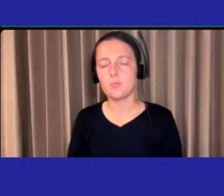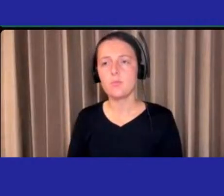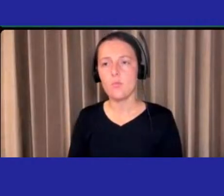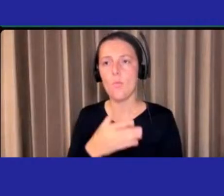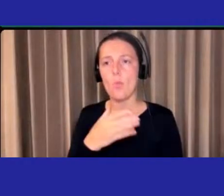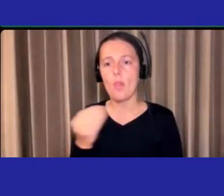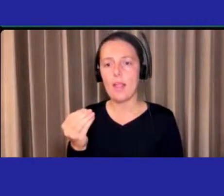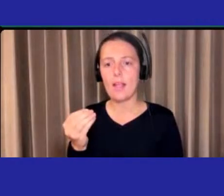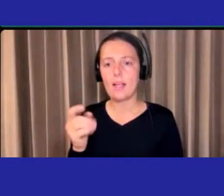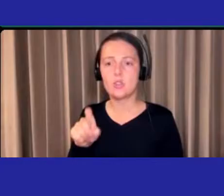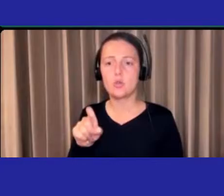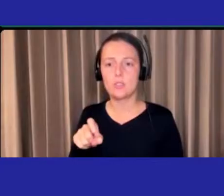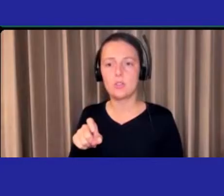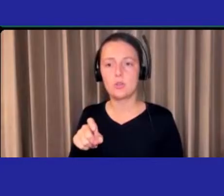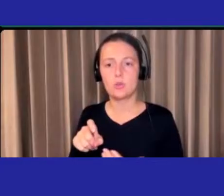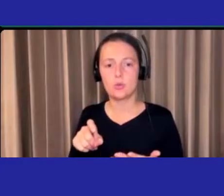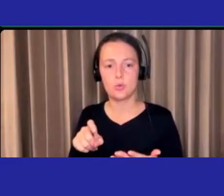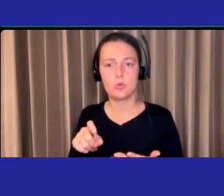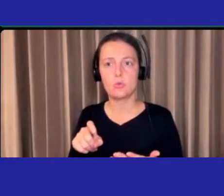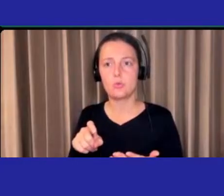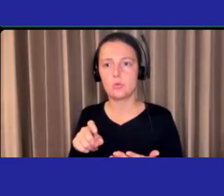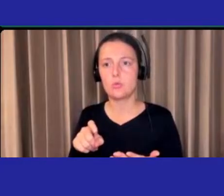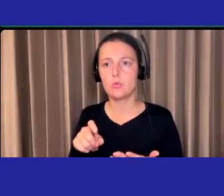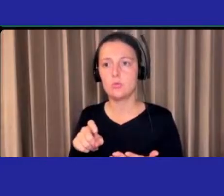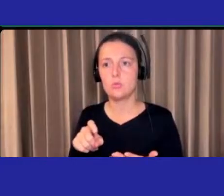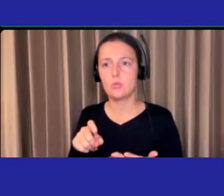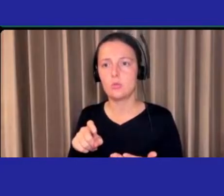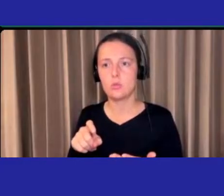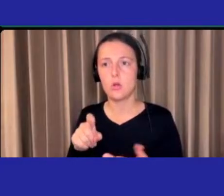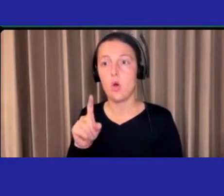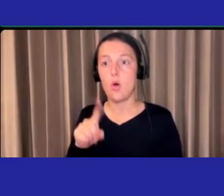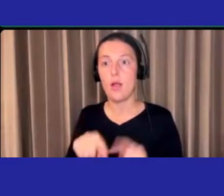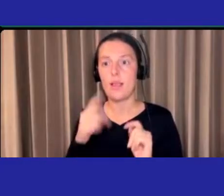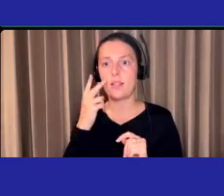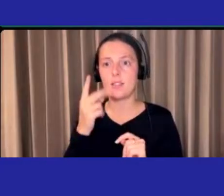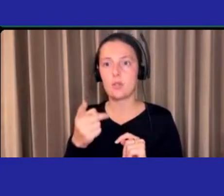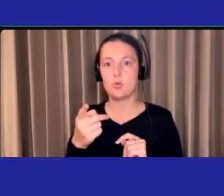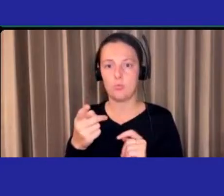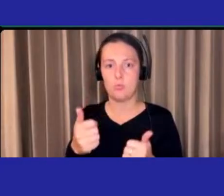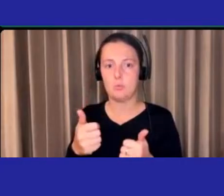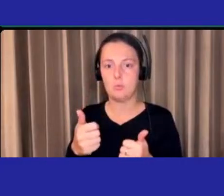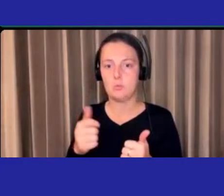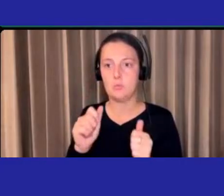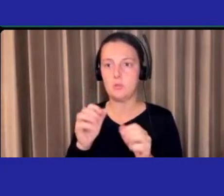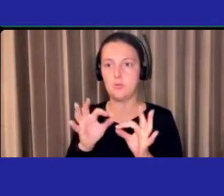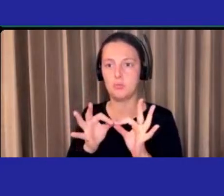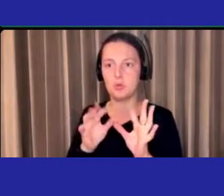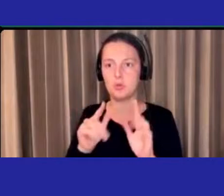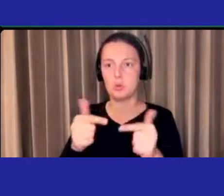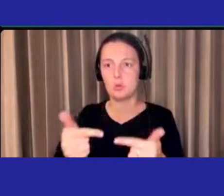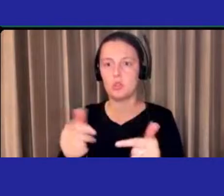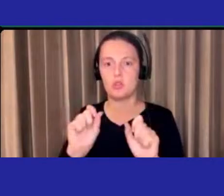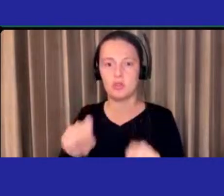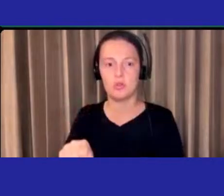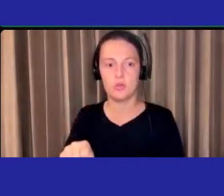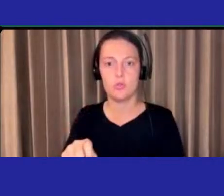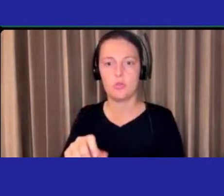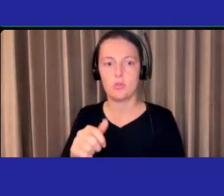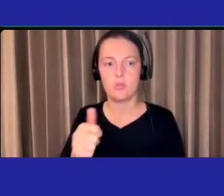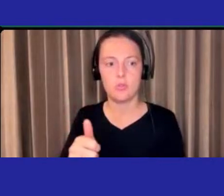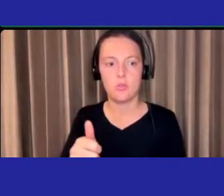from a specialized sickle cell disease clinic to a once a week hematology